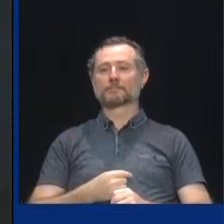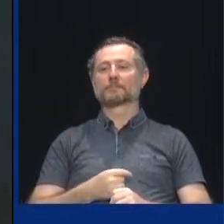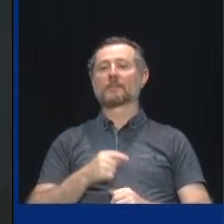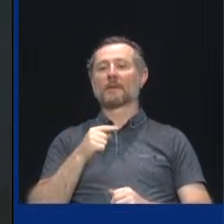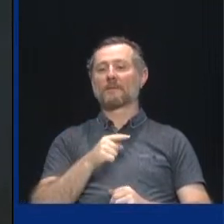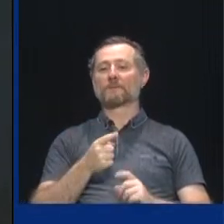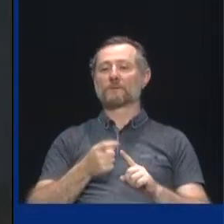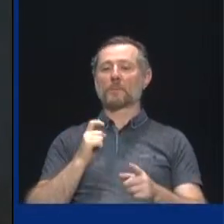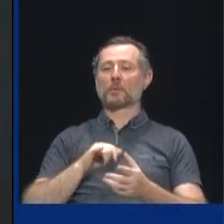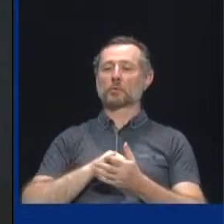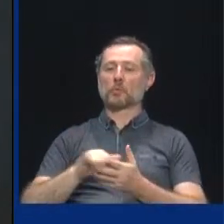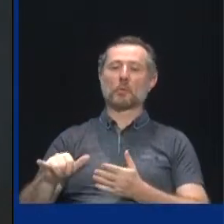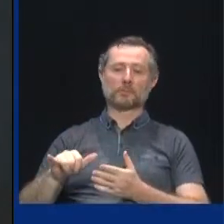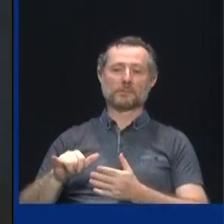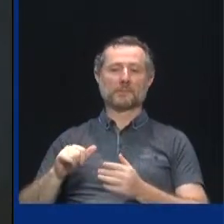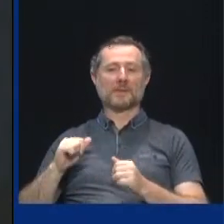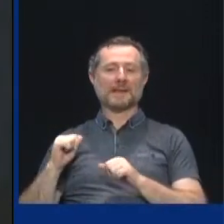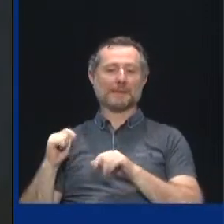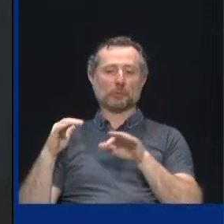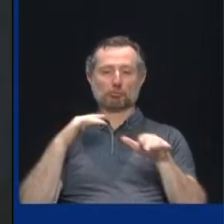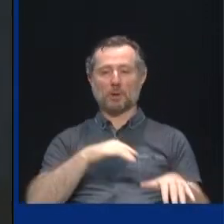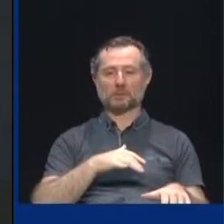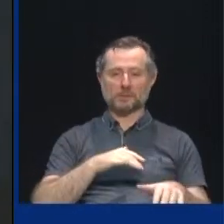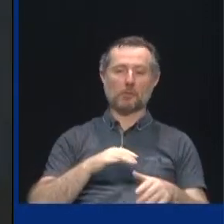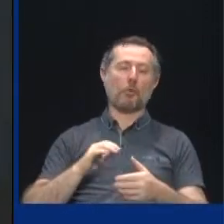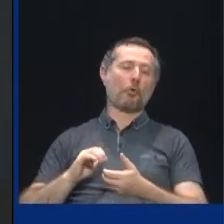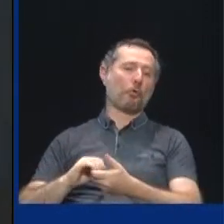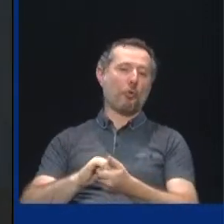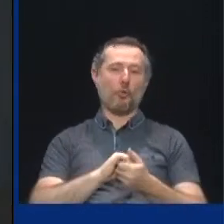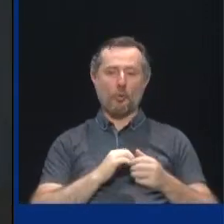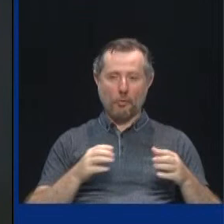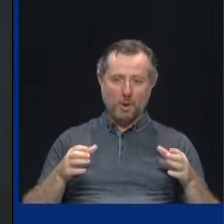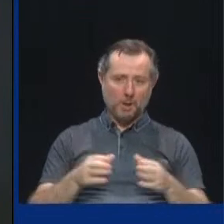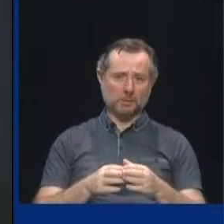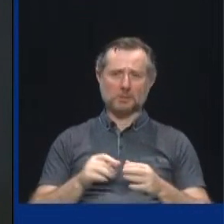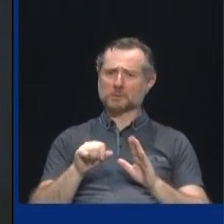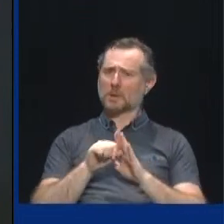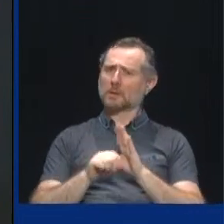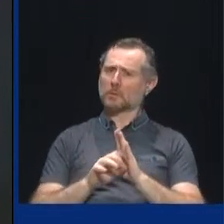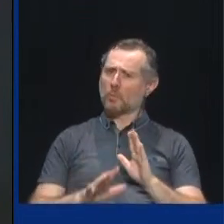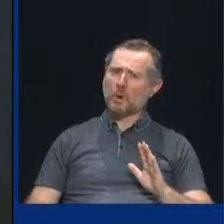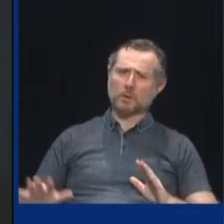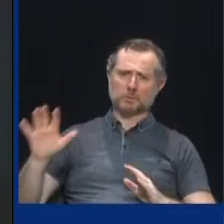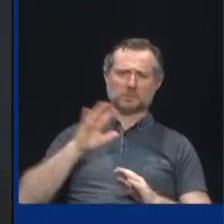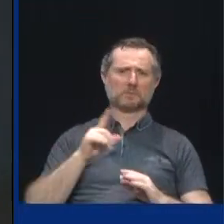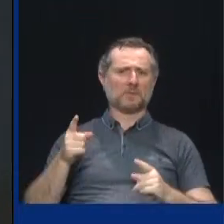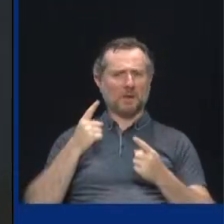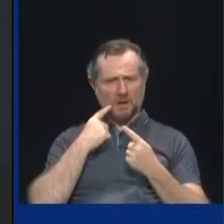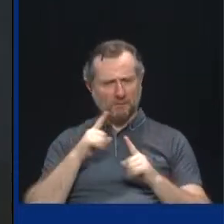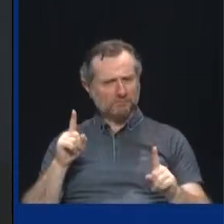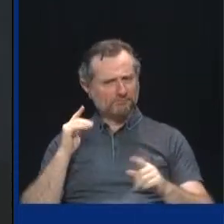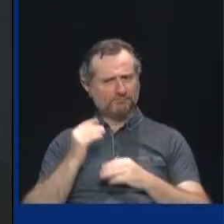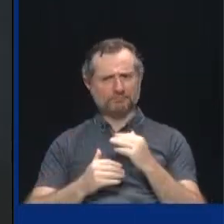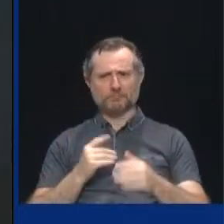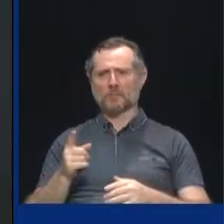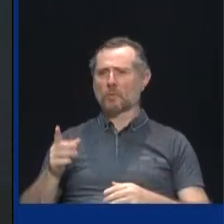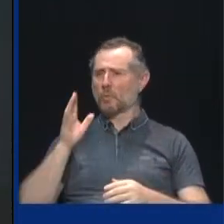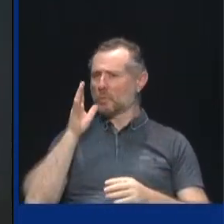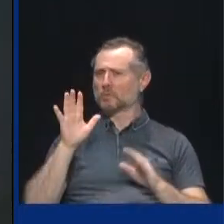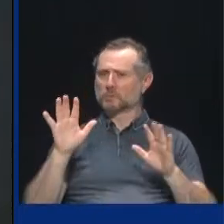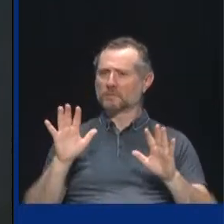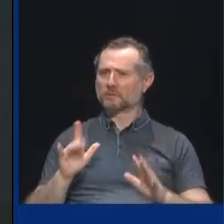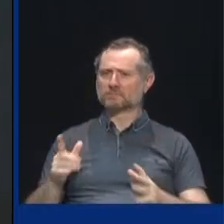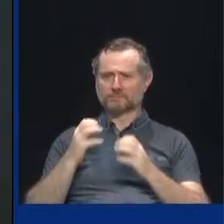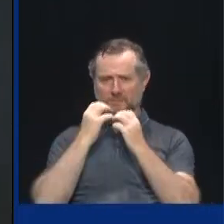a statewide operation, is very effective on the ground, and is going to be a tremendous asset. Murad.